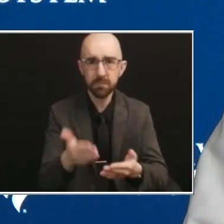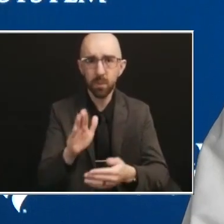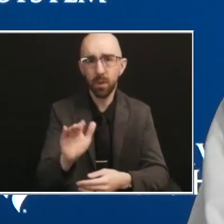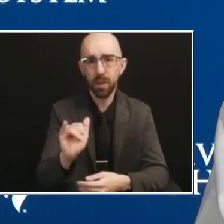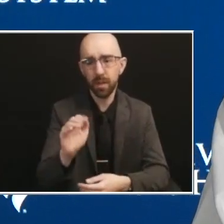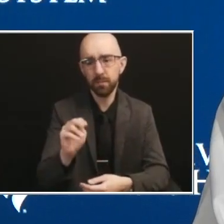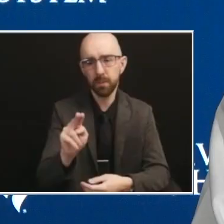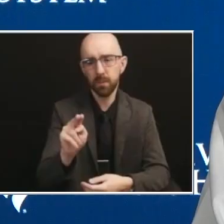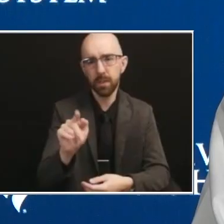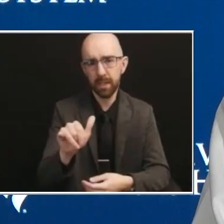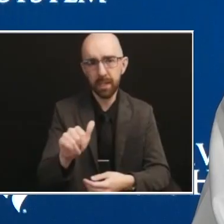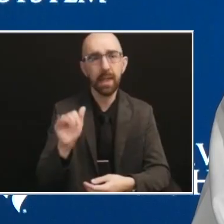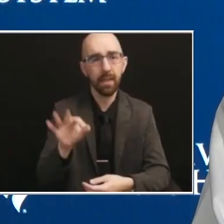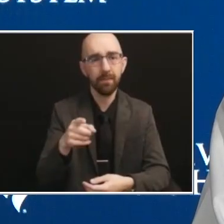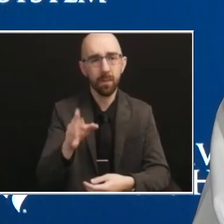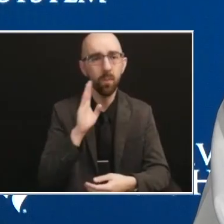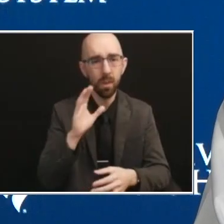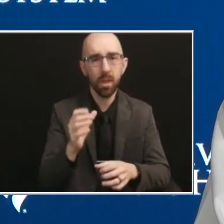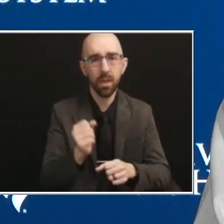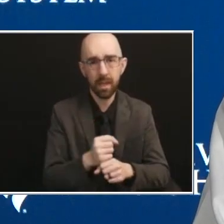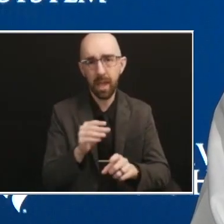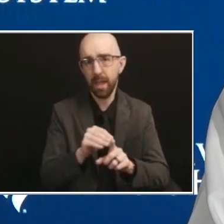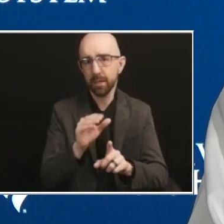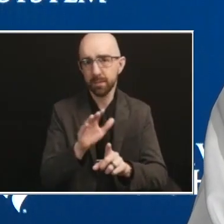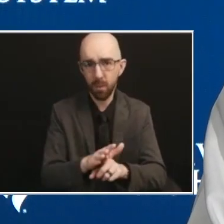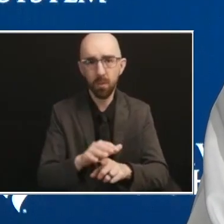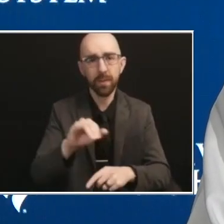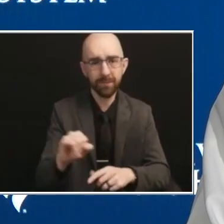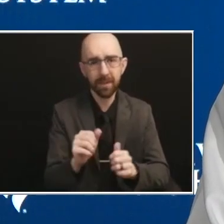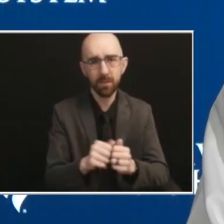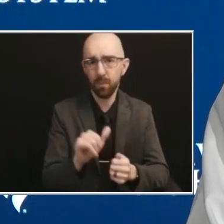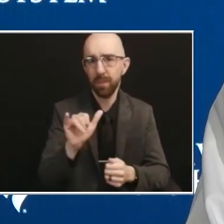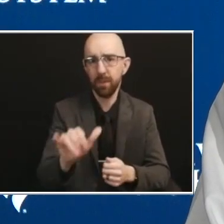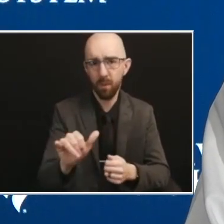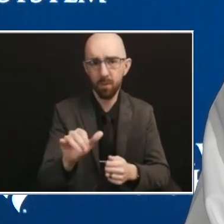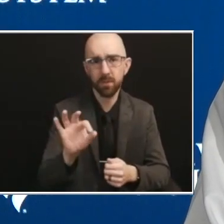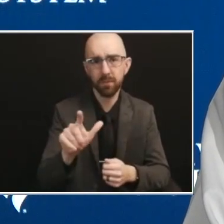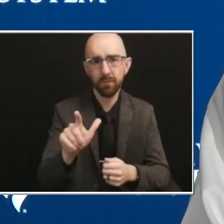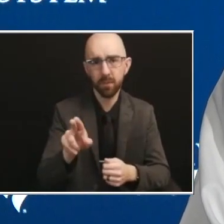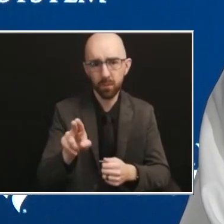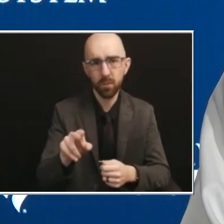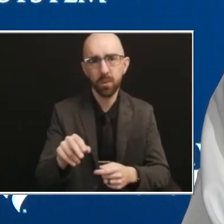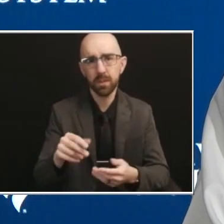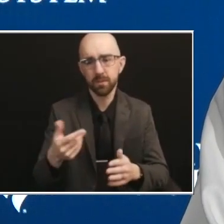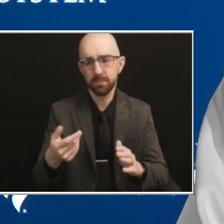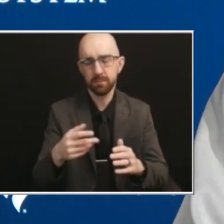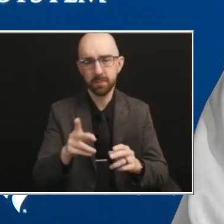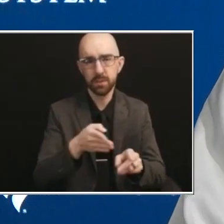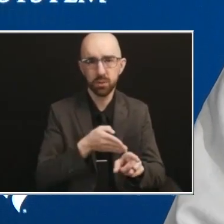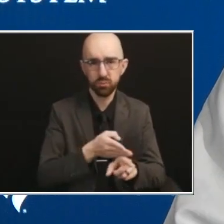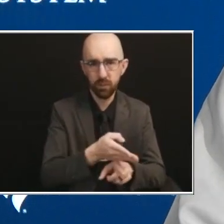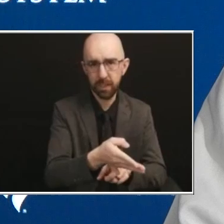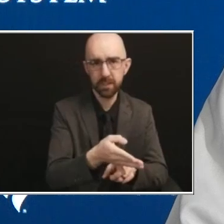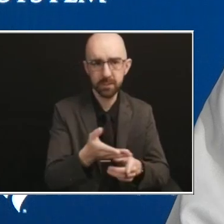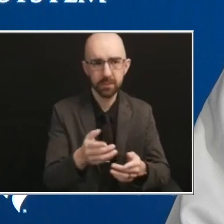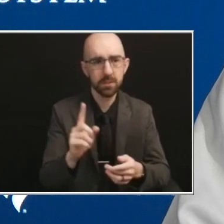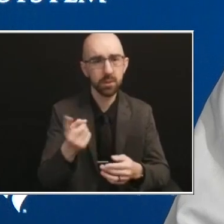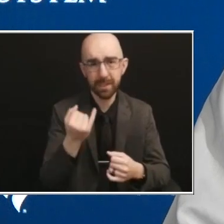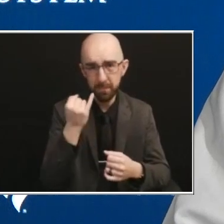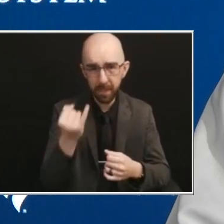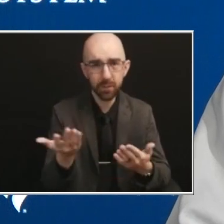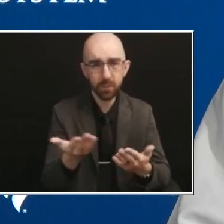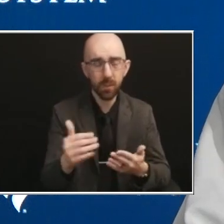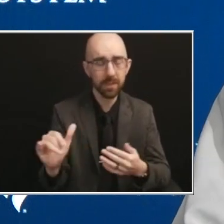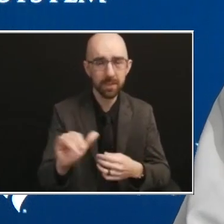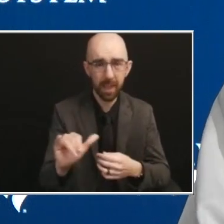you are going to get exposed or infected with one of those influenza strains. Just imagine what it would be like if